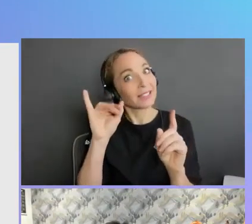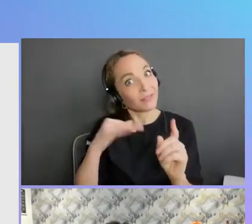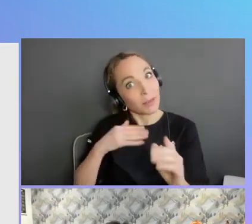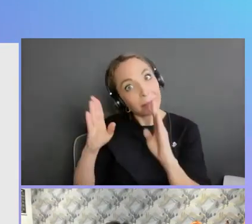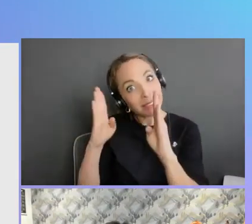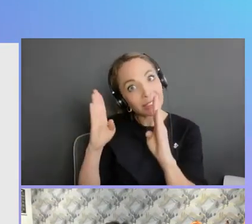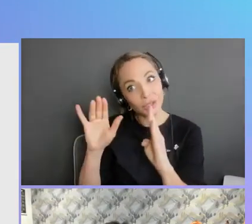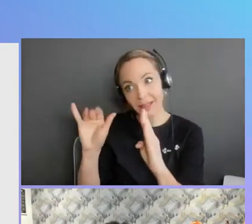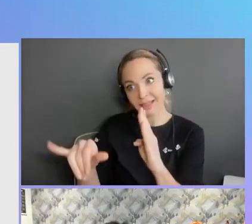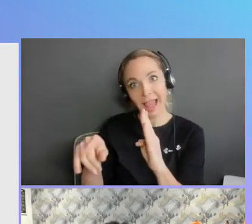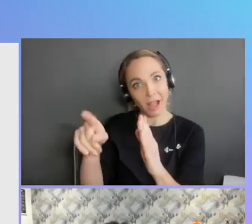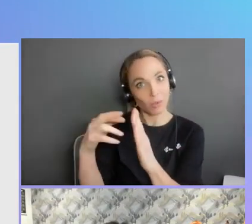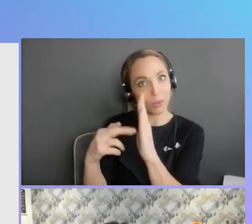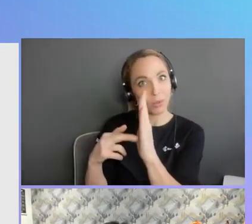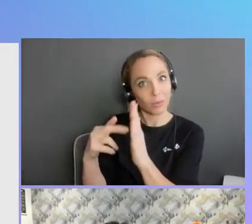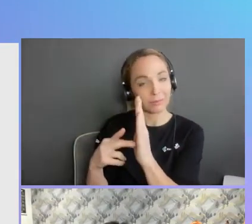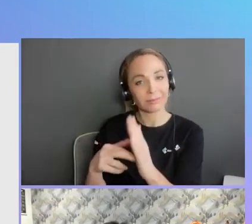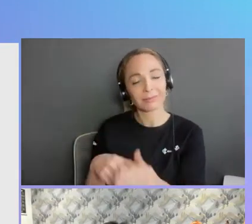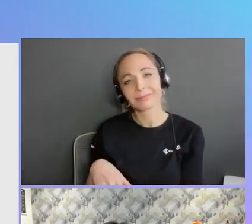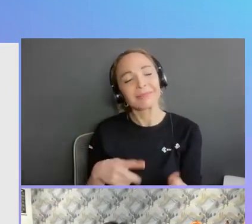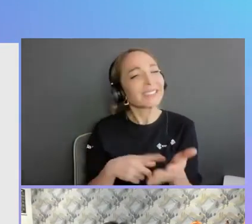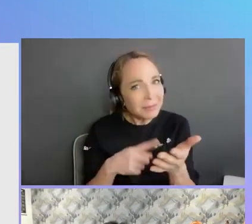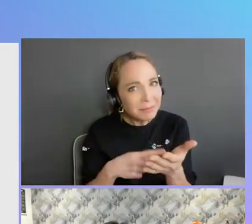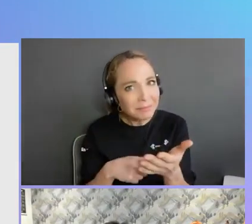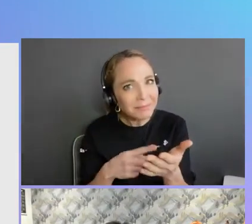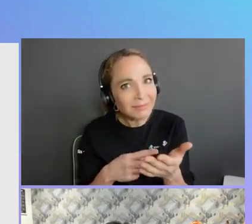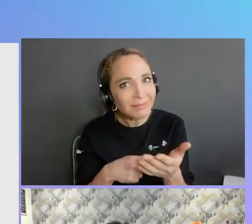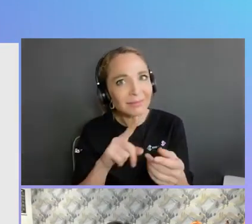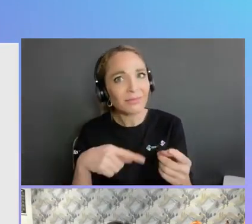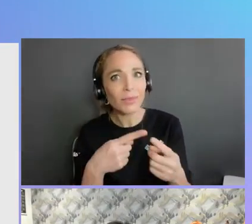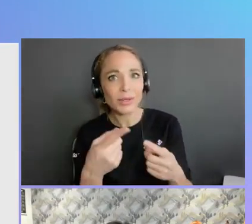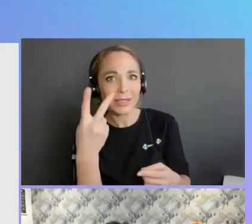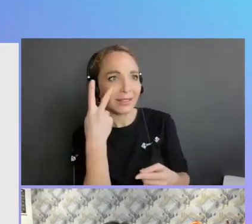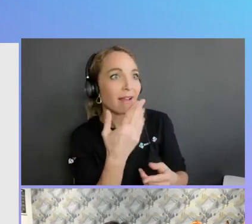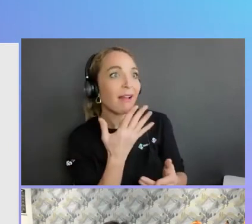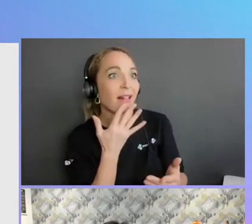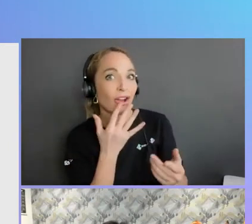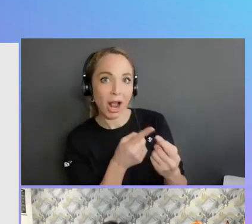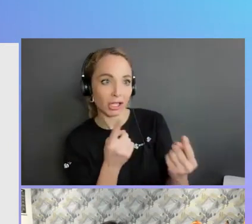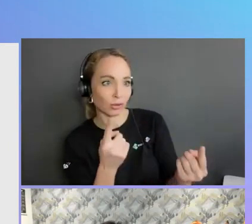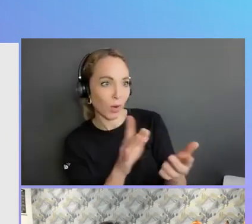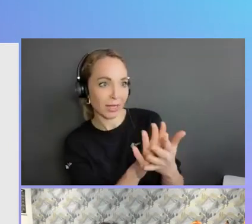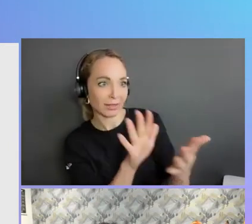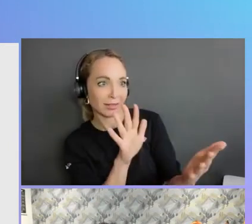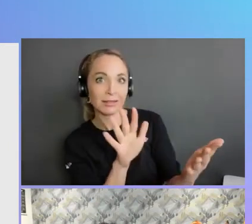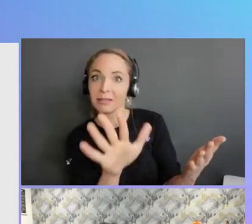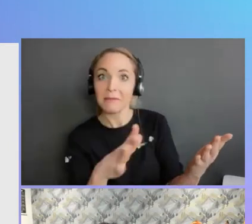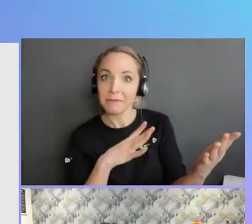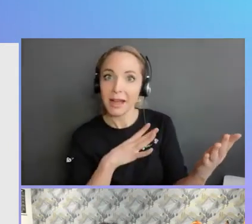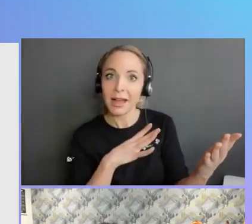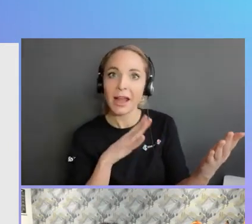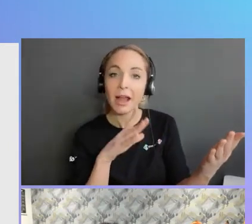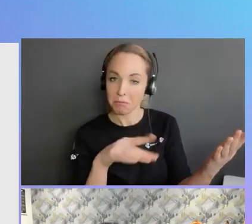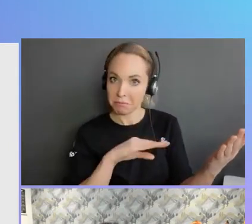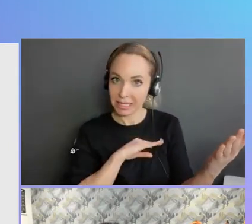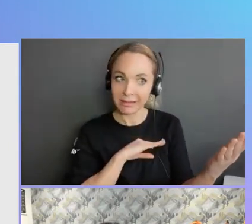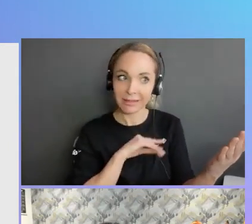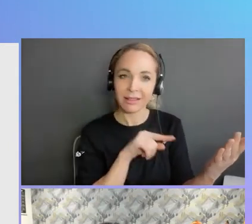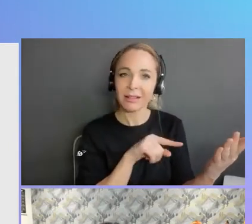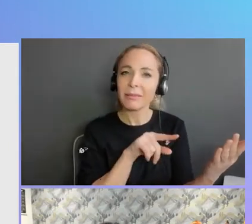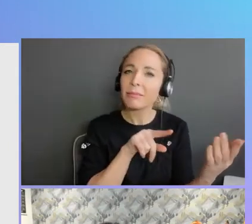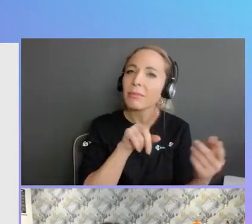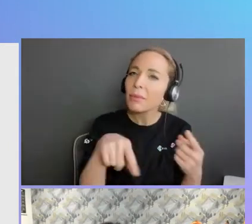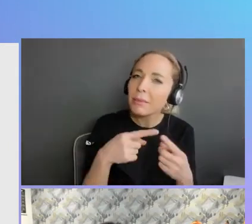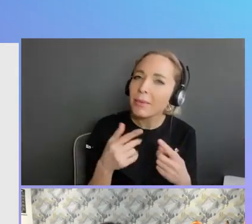But let's say when we are like meeting color contrast, we also think about colorblind users, because it's